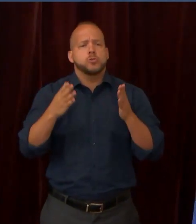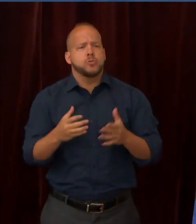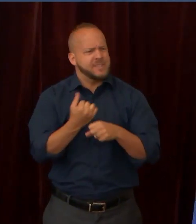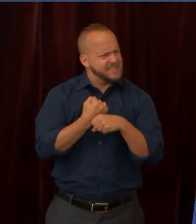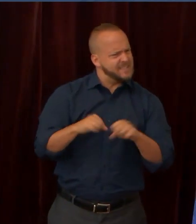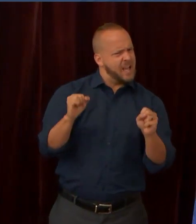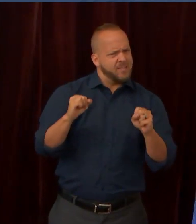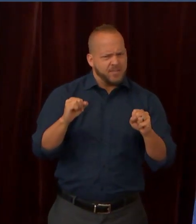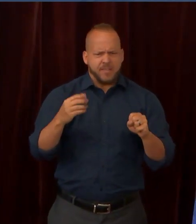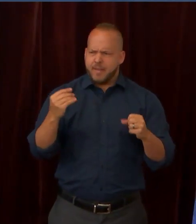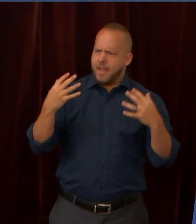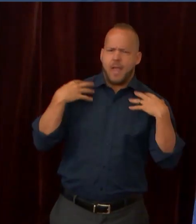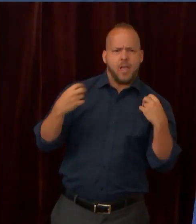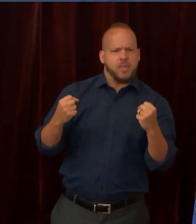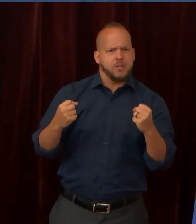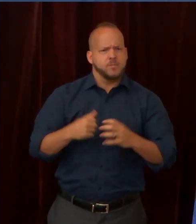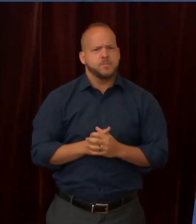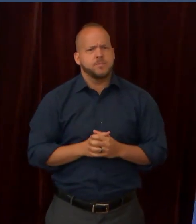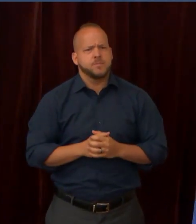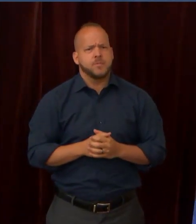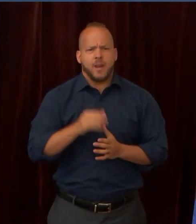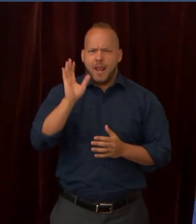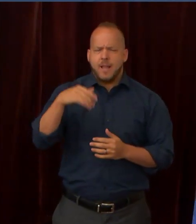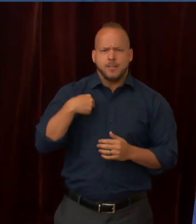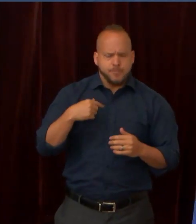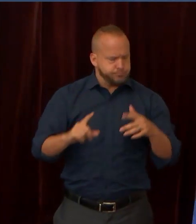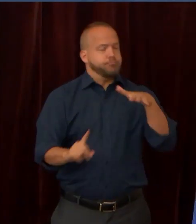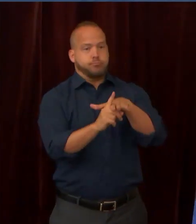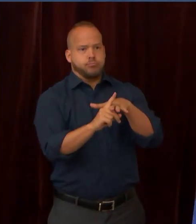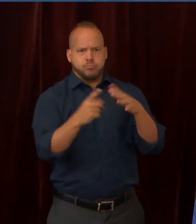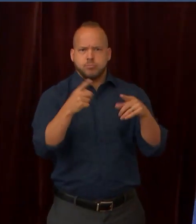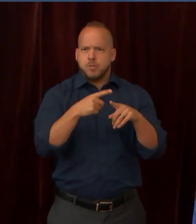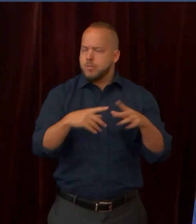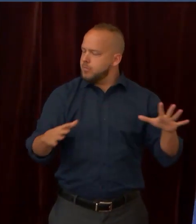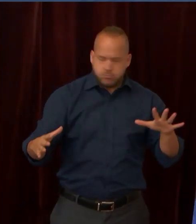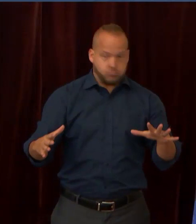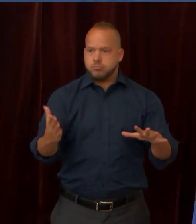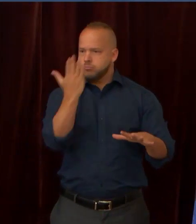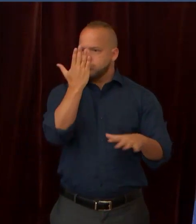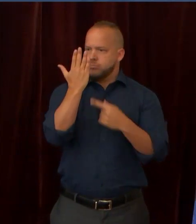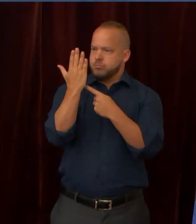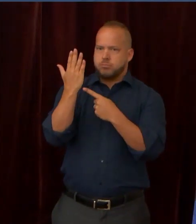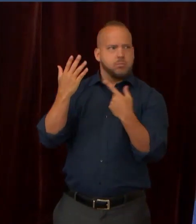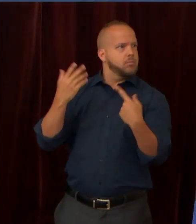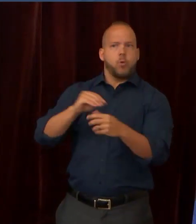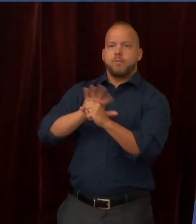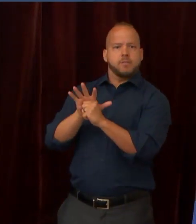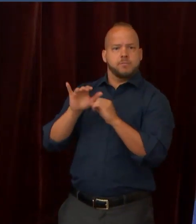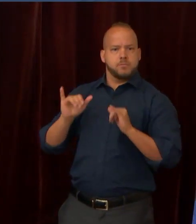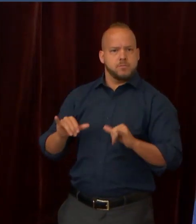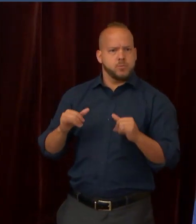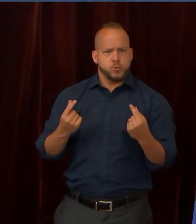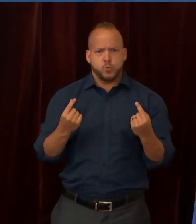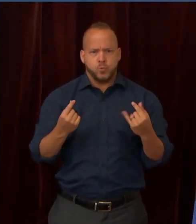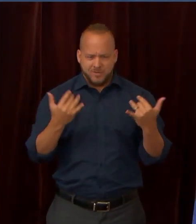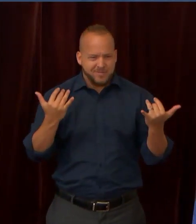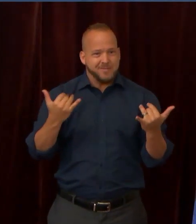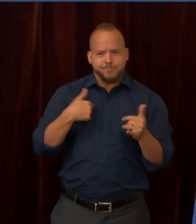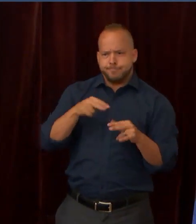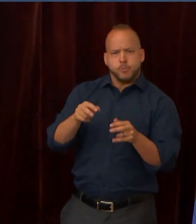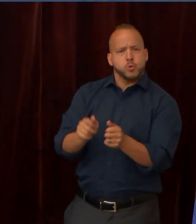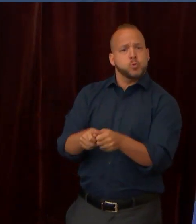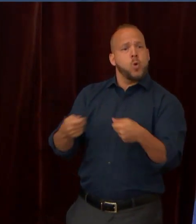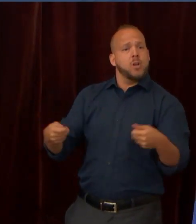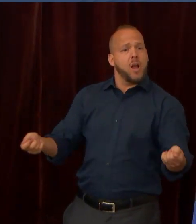to the forefront is the inherent and equal importance of every individual. The Torah, the Bible, teaches that when God created the world, all